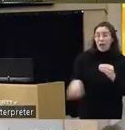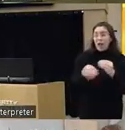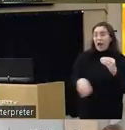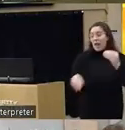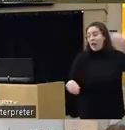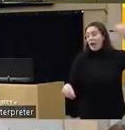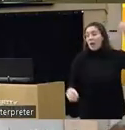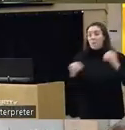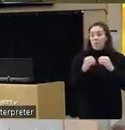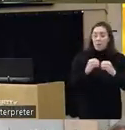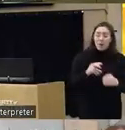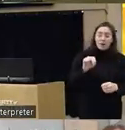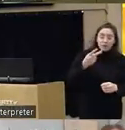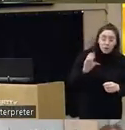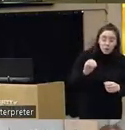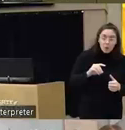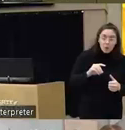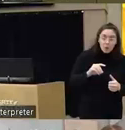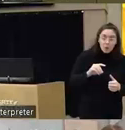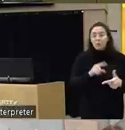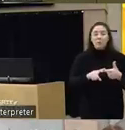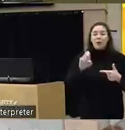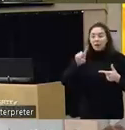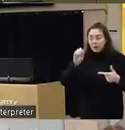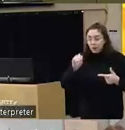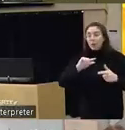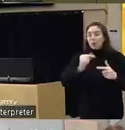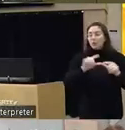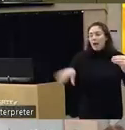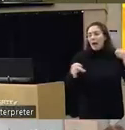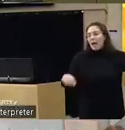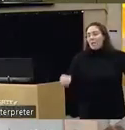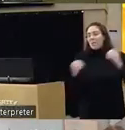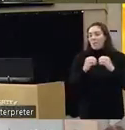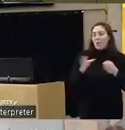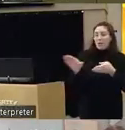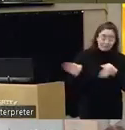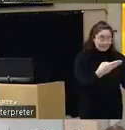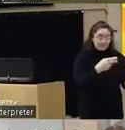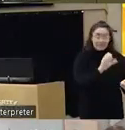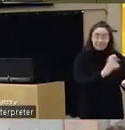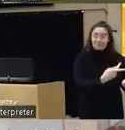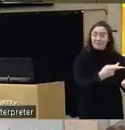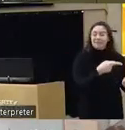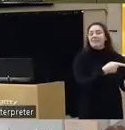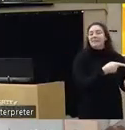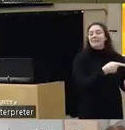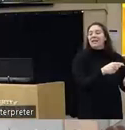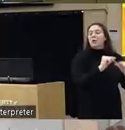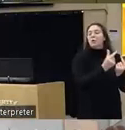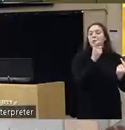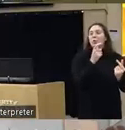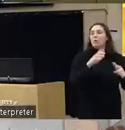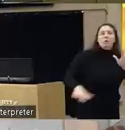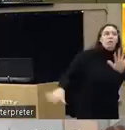And then we have the nephrology group doing the same thing. So, you know, more and more primary care is being the group that's holding on